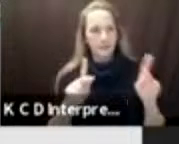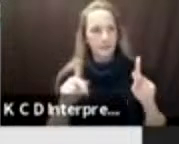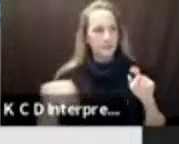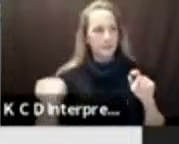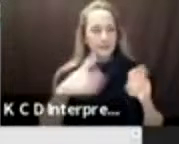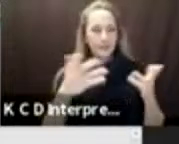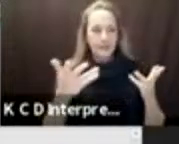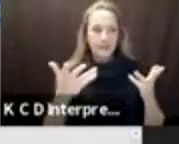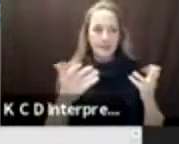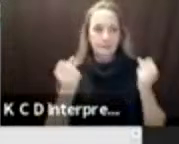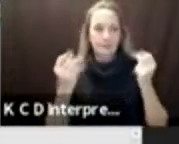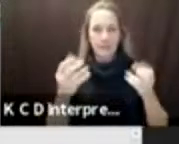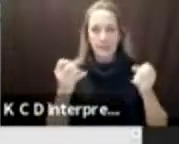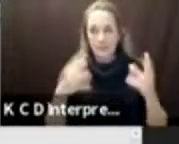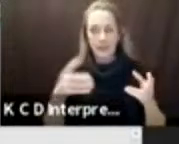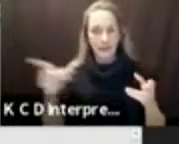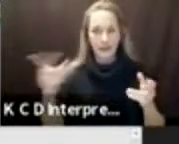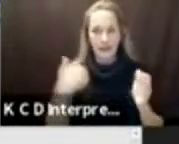now.